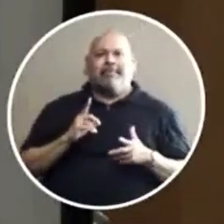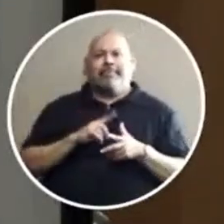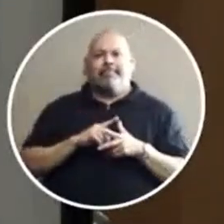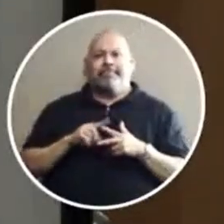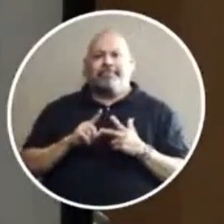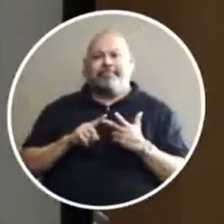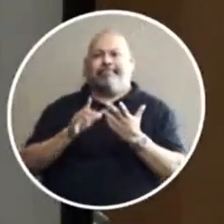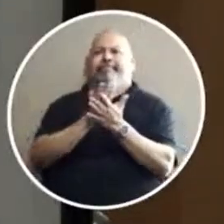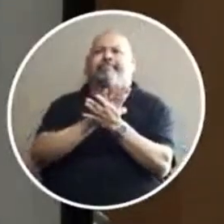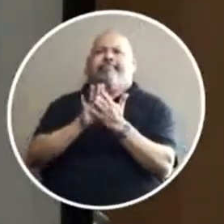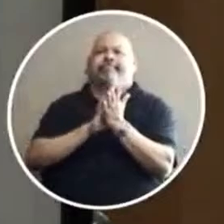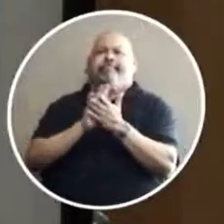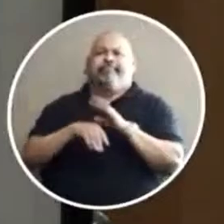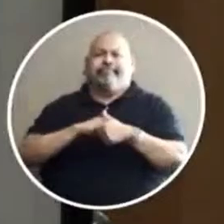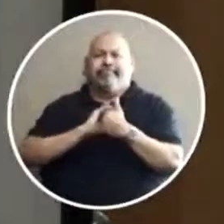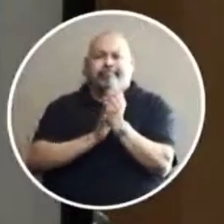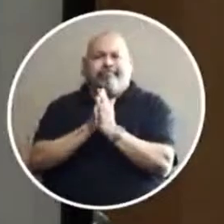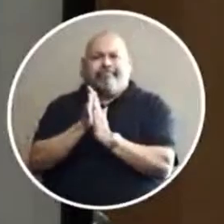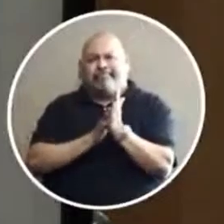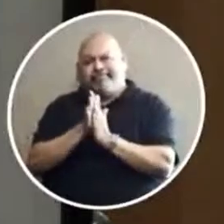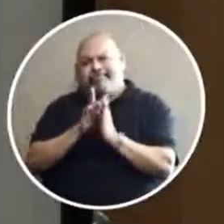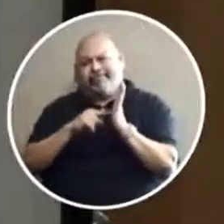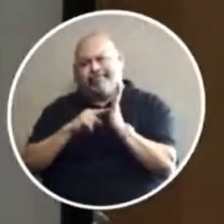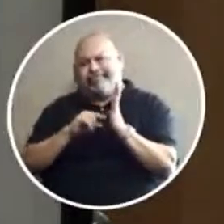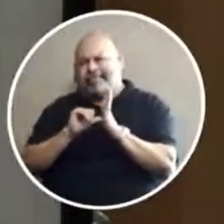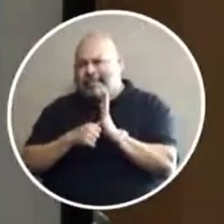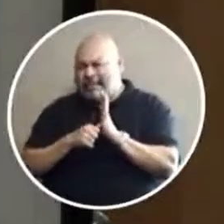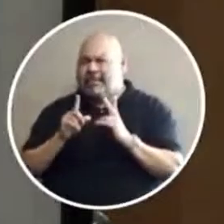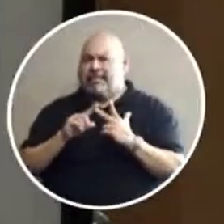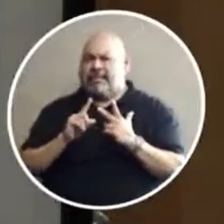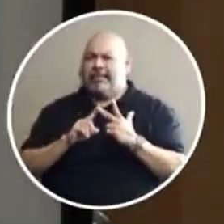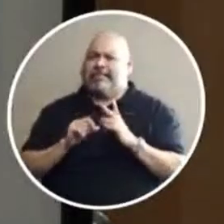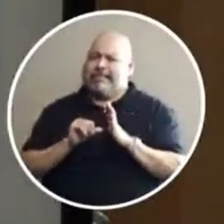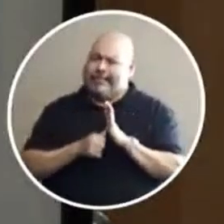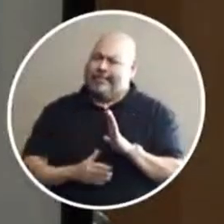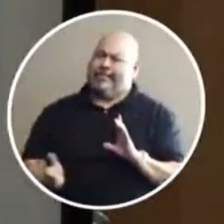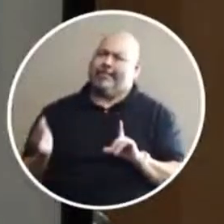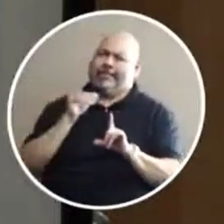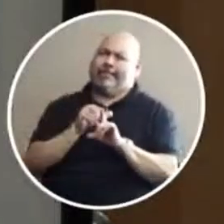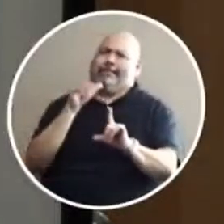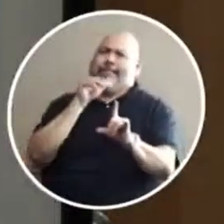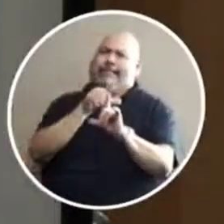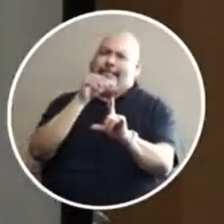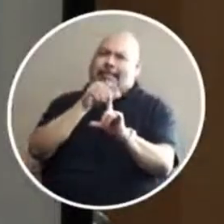other hygiene measures that we've been mentioning over and over and over.